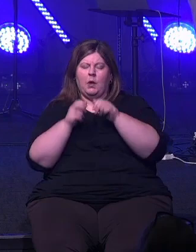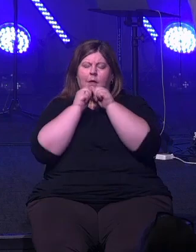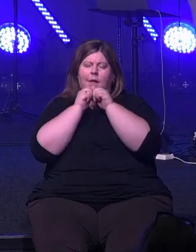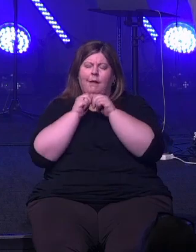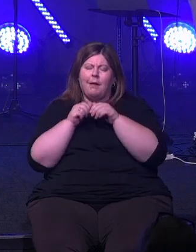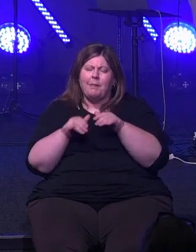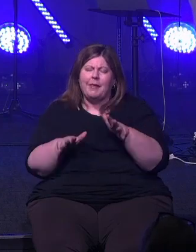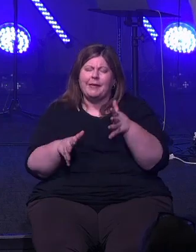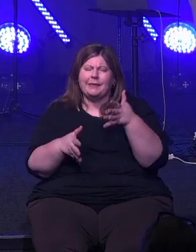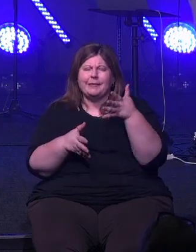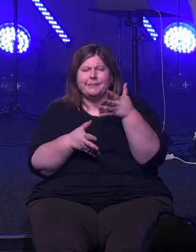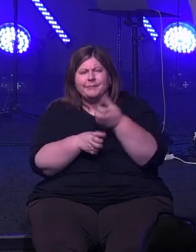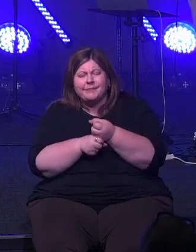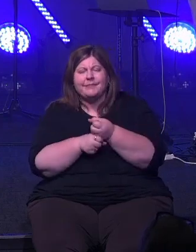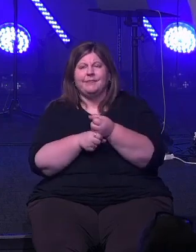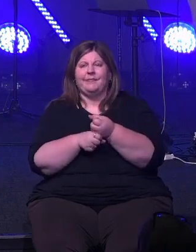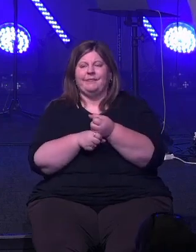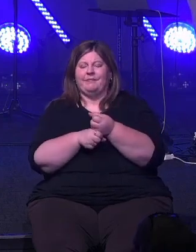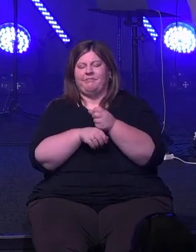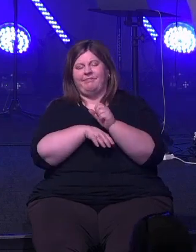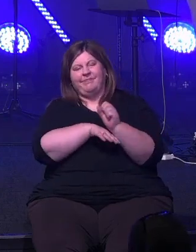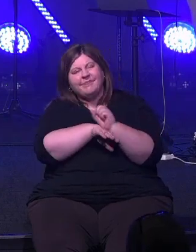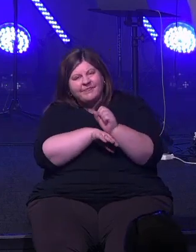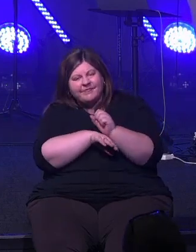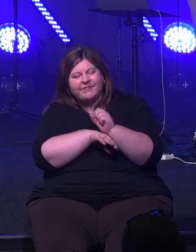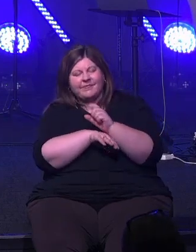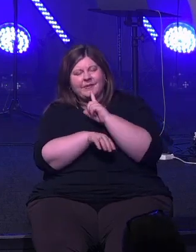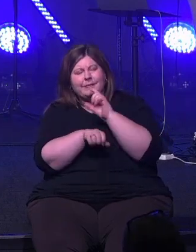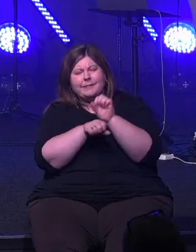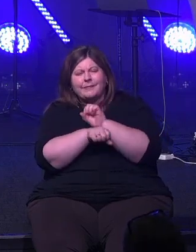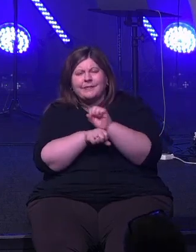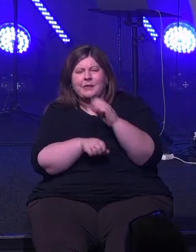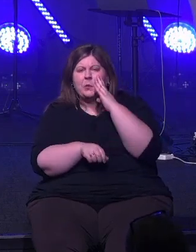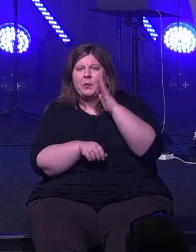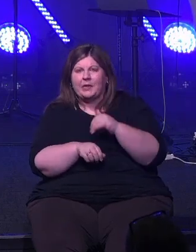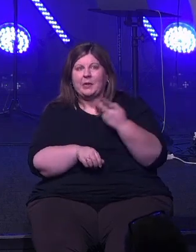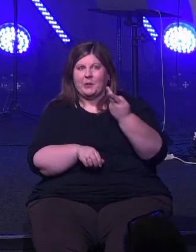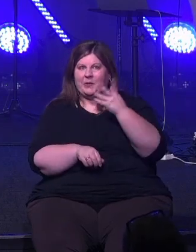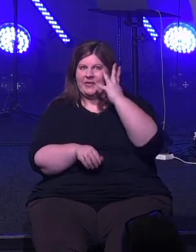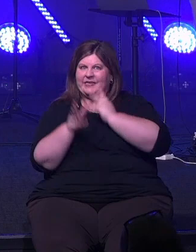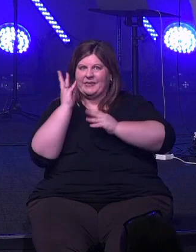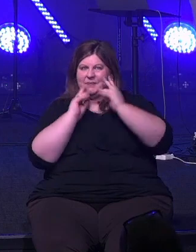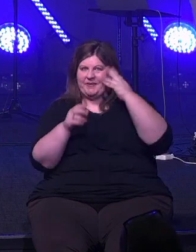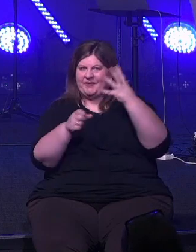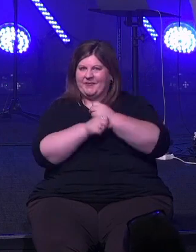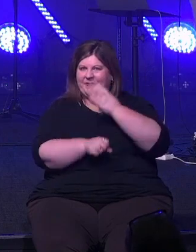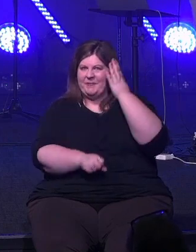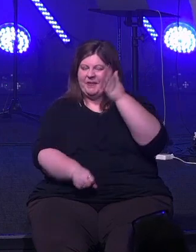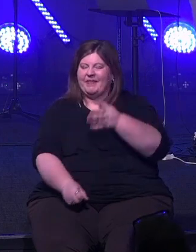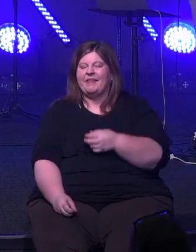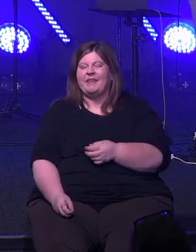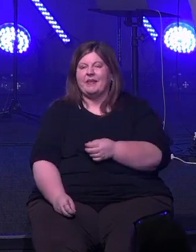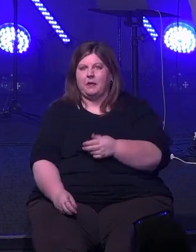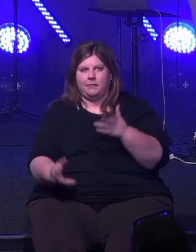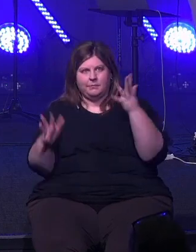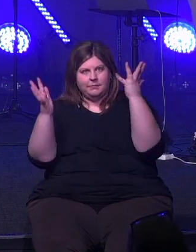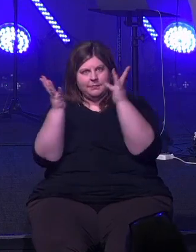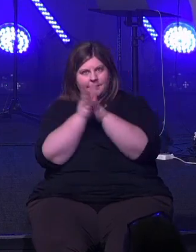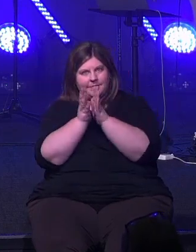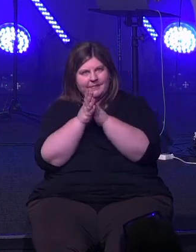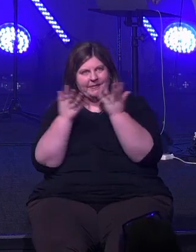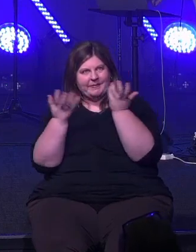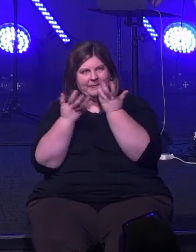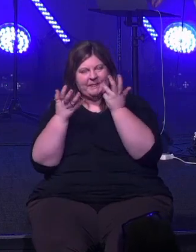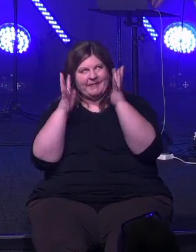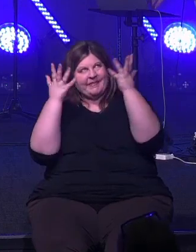this unshakable certainty that we'll see victory too. And I don't know about you, but I think he deserves some praise for that this